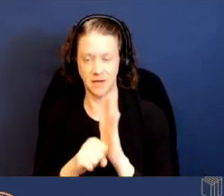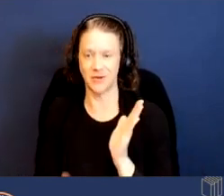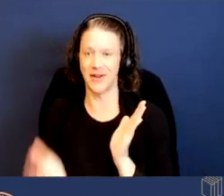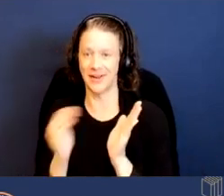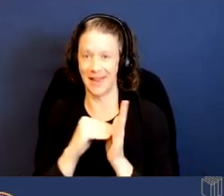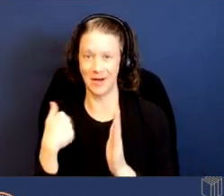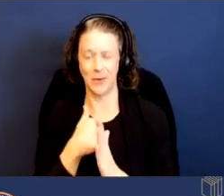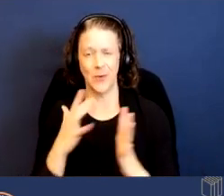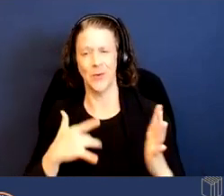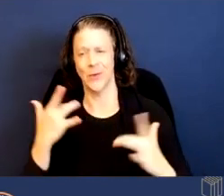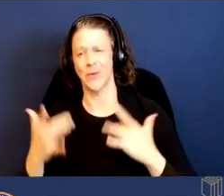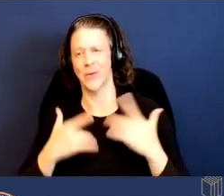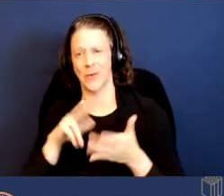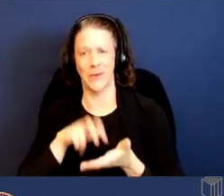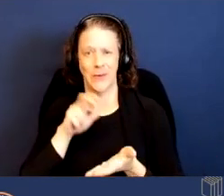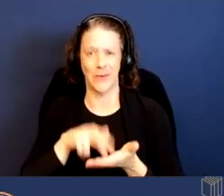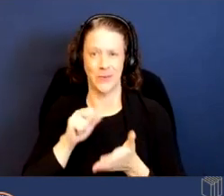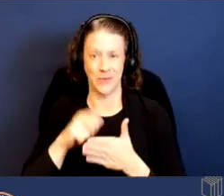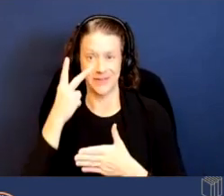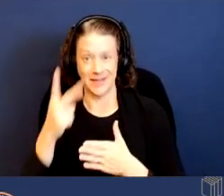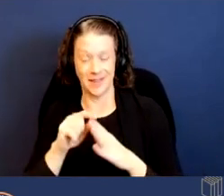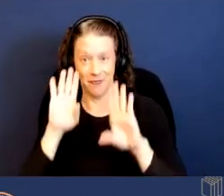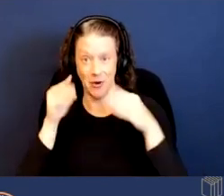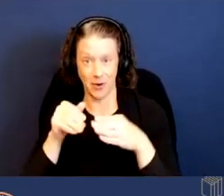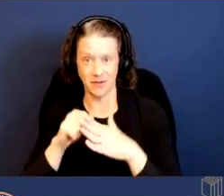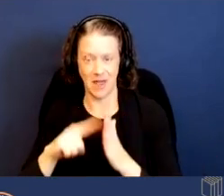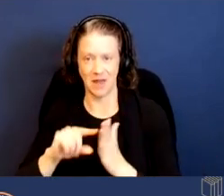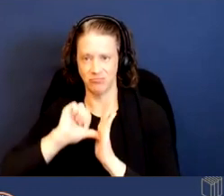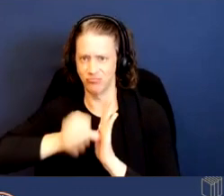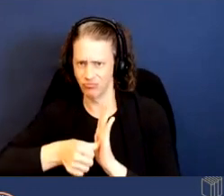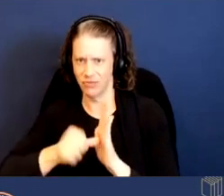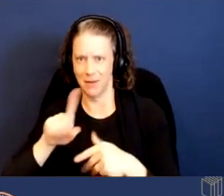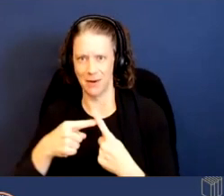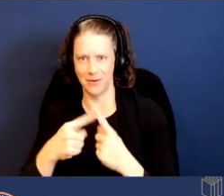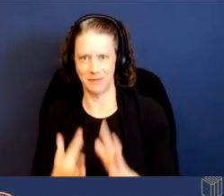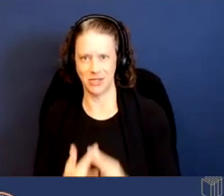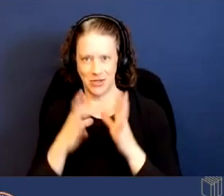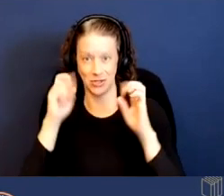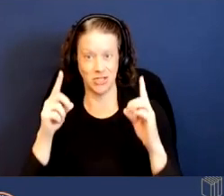really excited to see, again, the focus and the spotlight on special education. Go to the next slide.